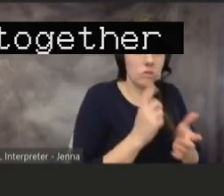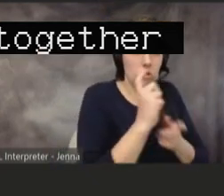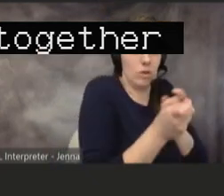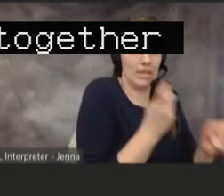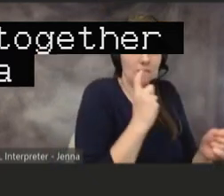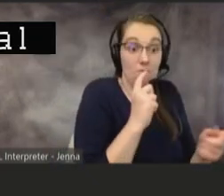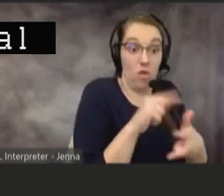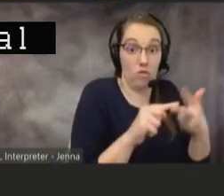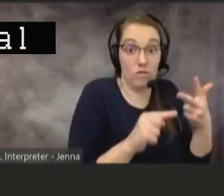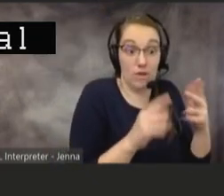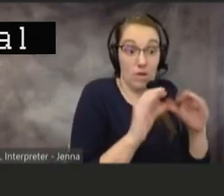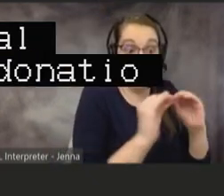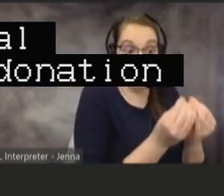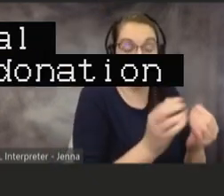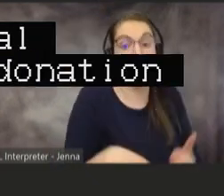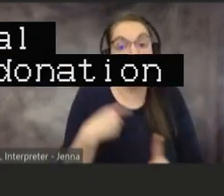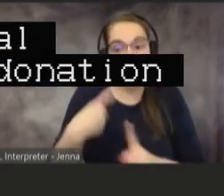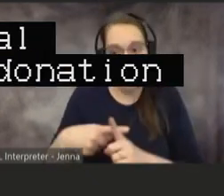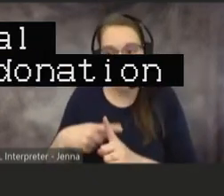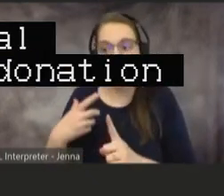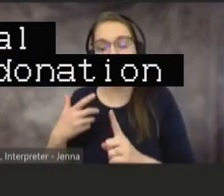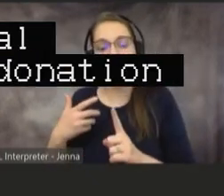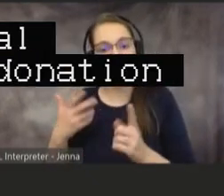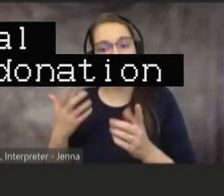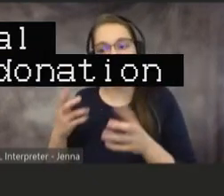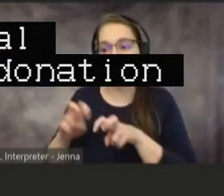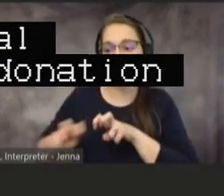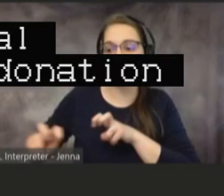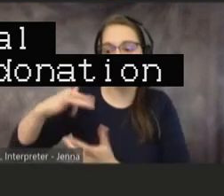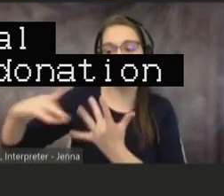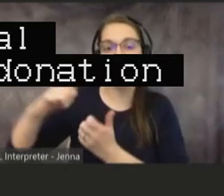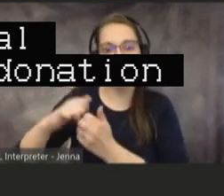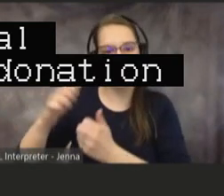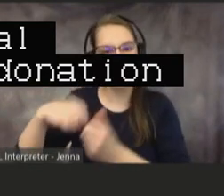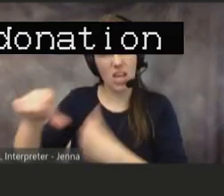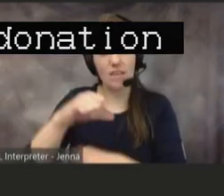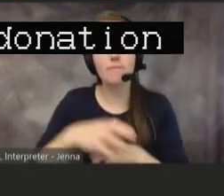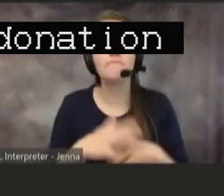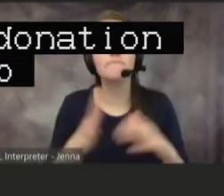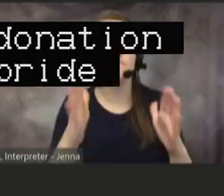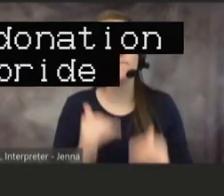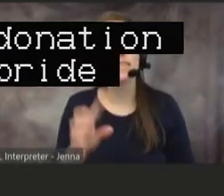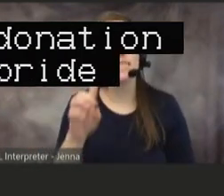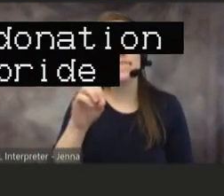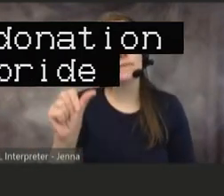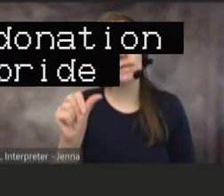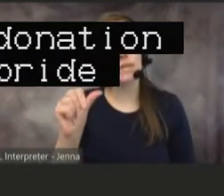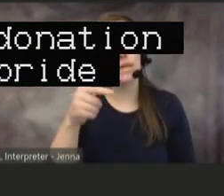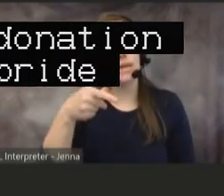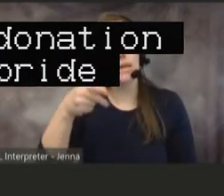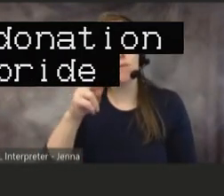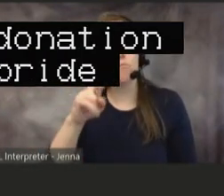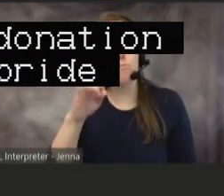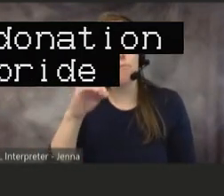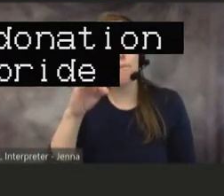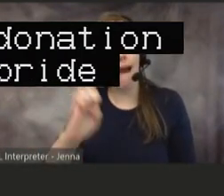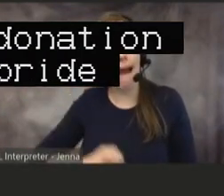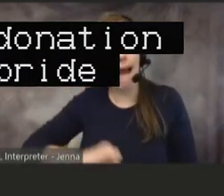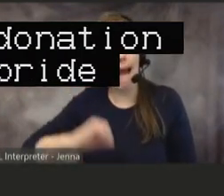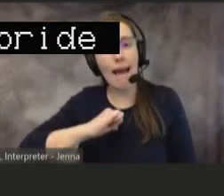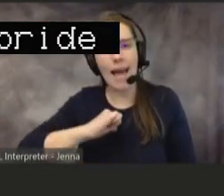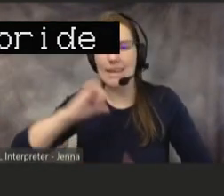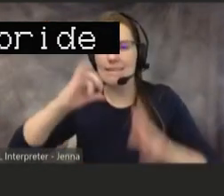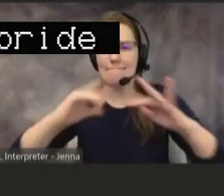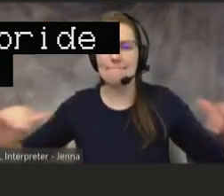For Disability Pride, that is a much more open event. So there are all levels of the ballpark, all different seating